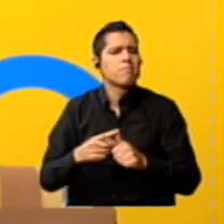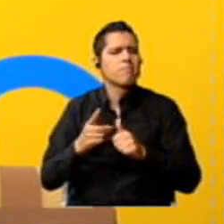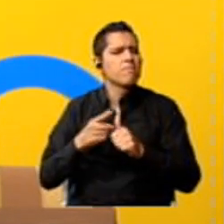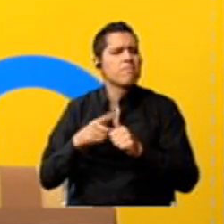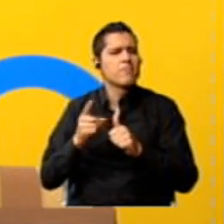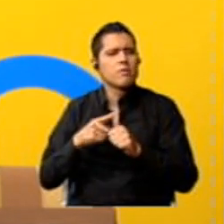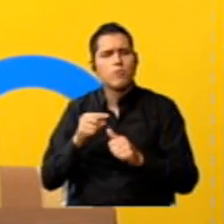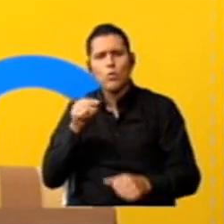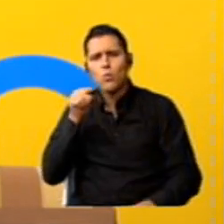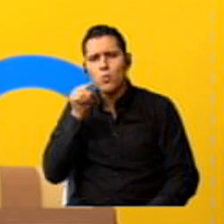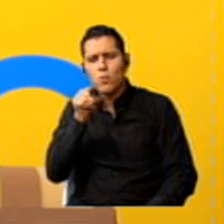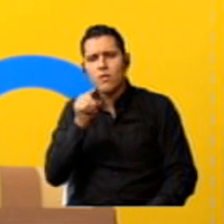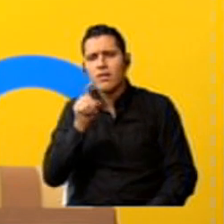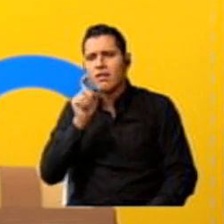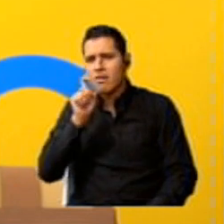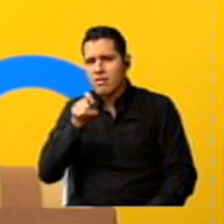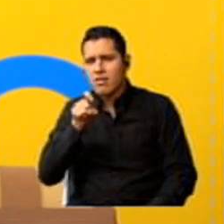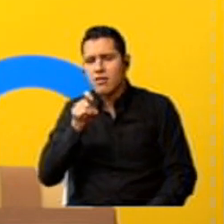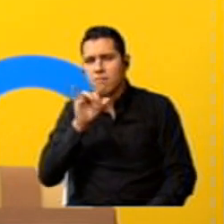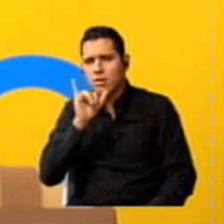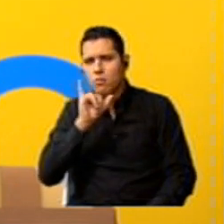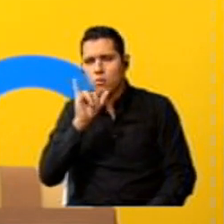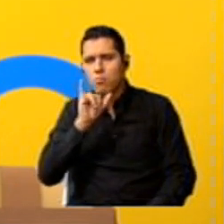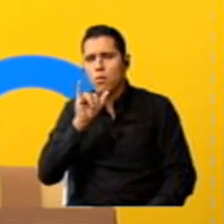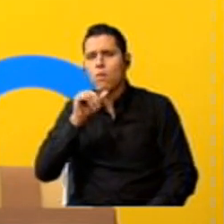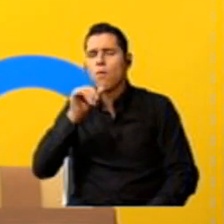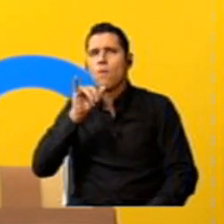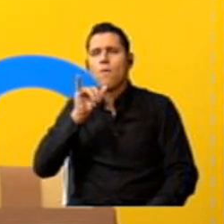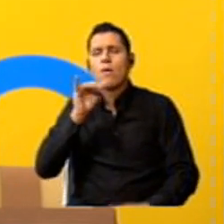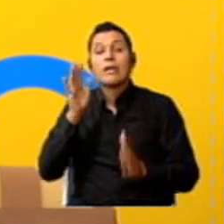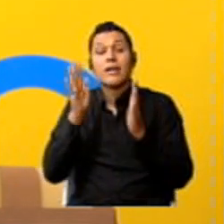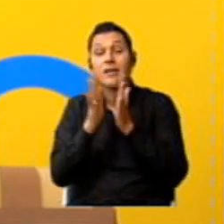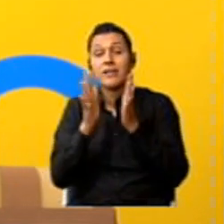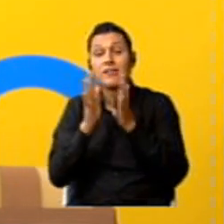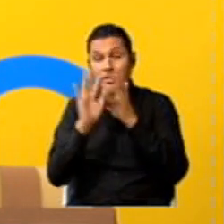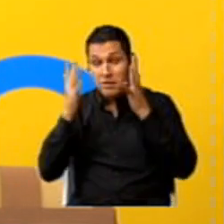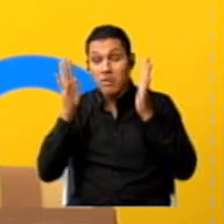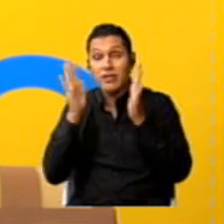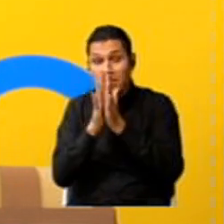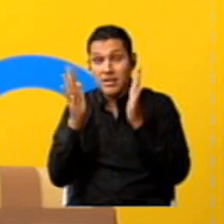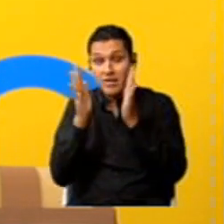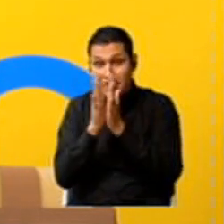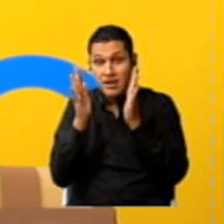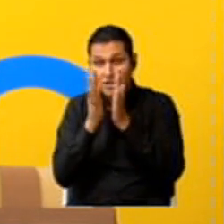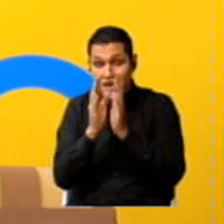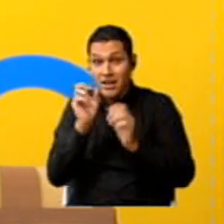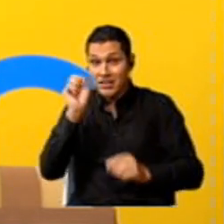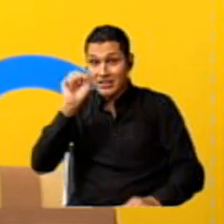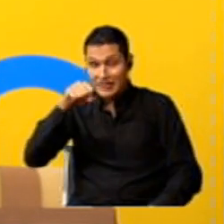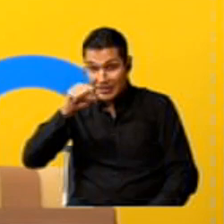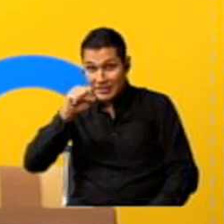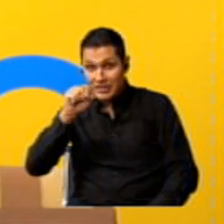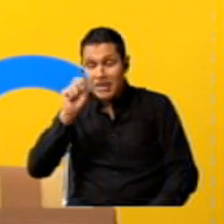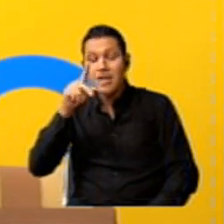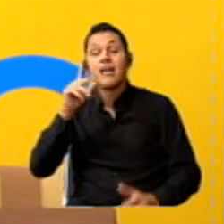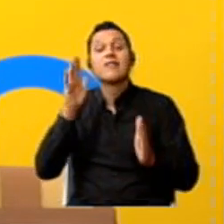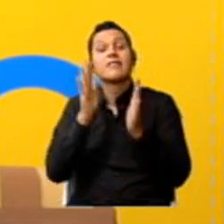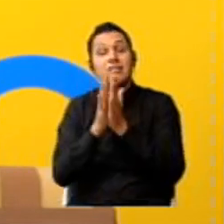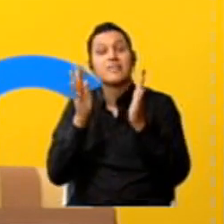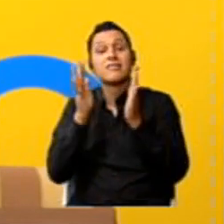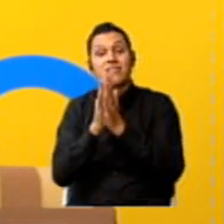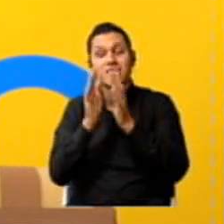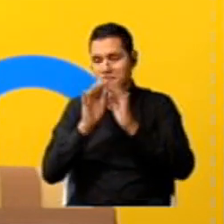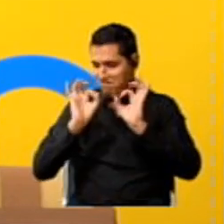you have to clap your hands. Clap your hands? Yes. Clap your hands.